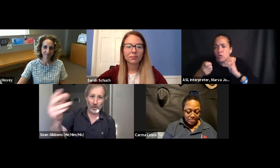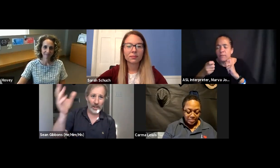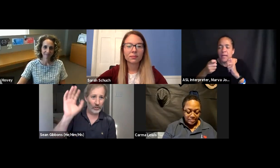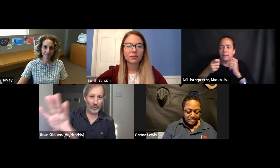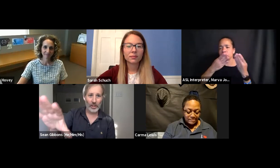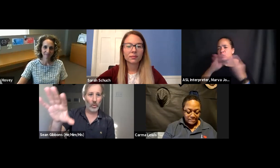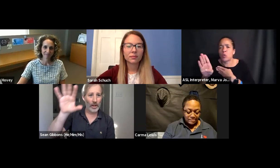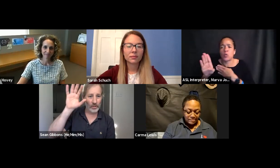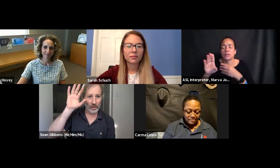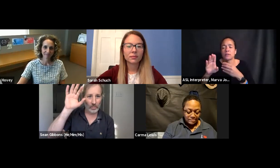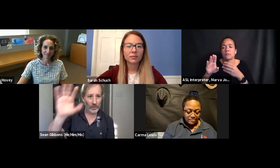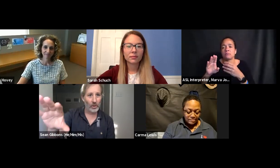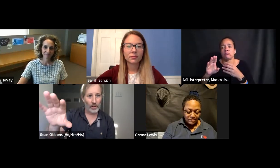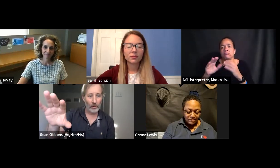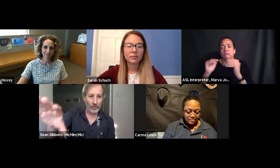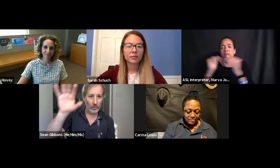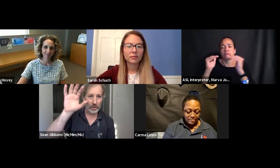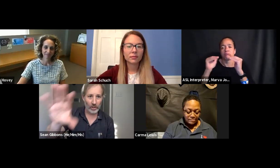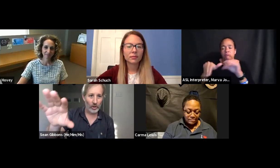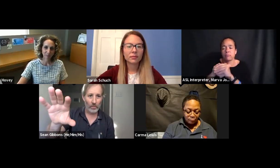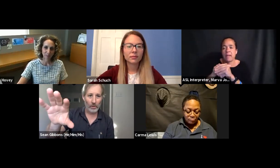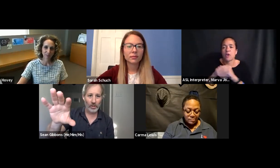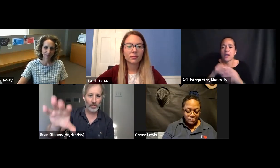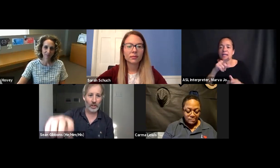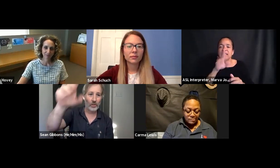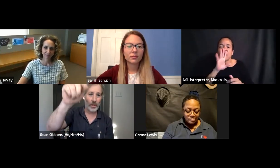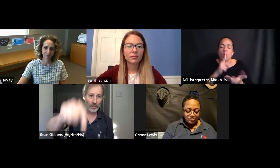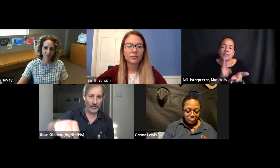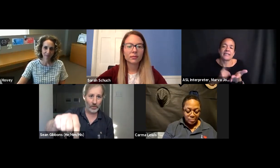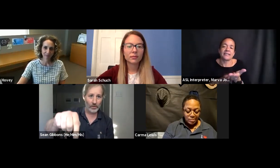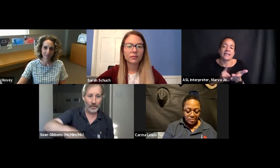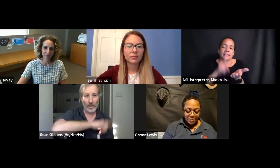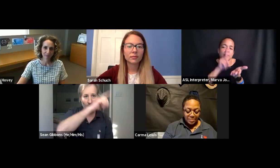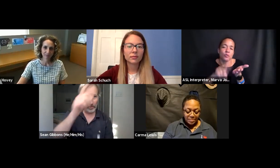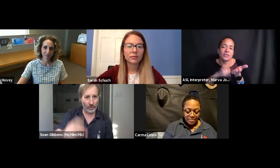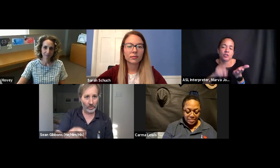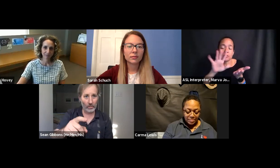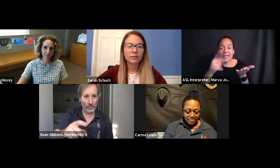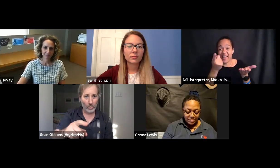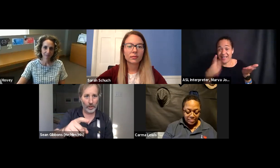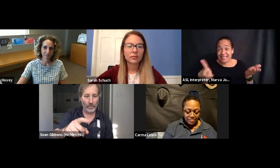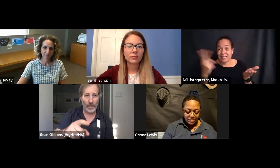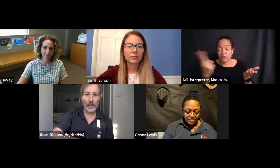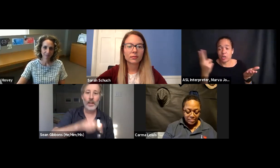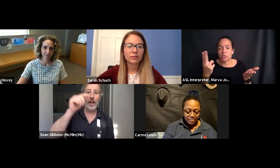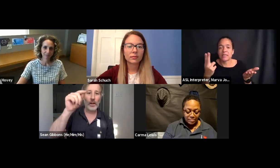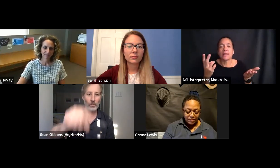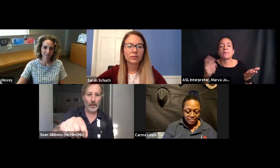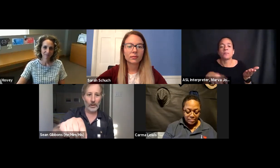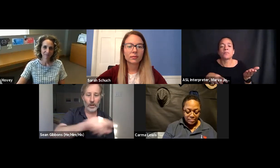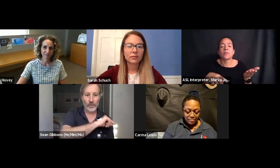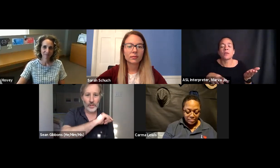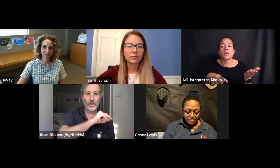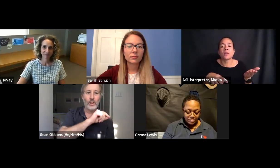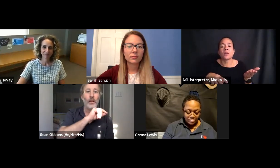Deep, sort of interesting ways of pursuing all that research, which he's going to talk about with Jesse Salazar. That's next Thursday, so just a little bit over a week from today. And then a little bit